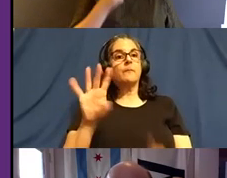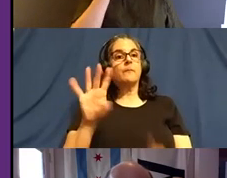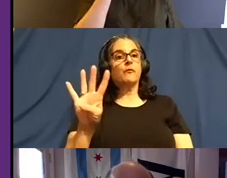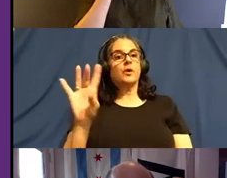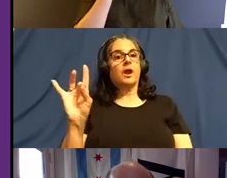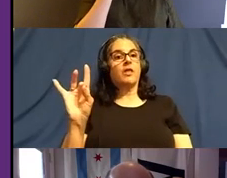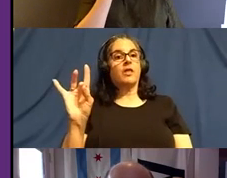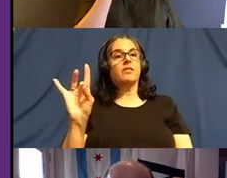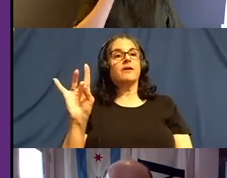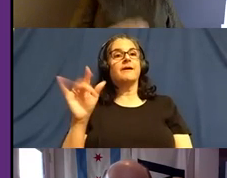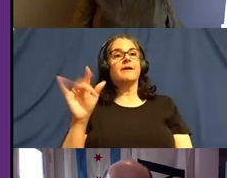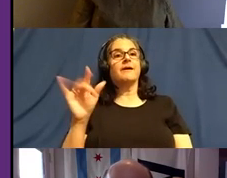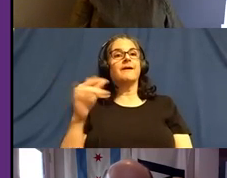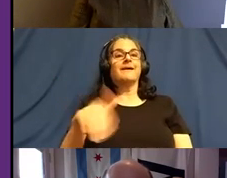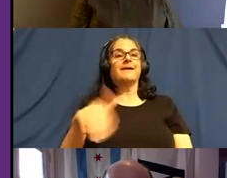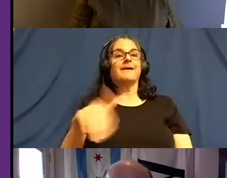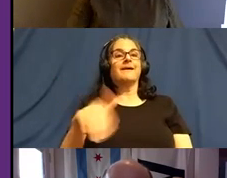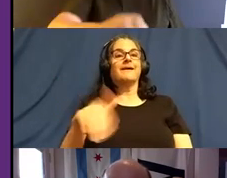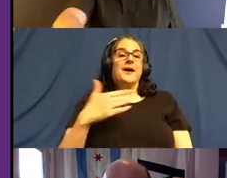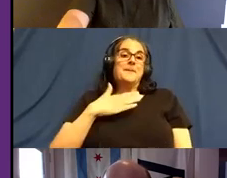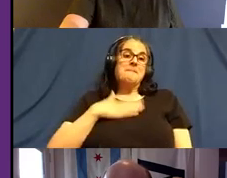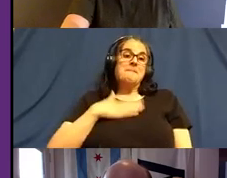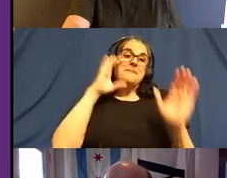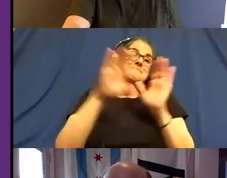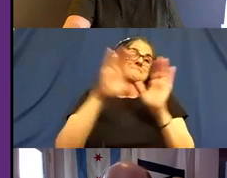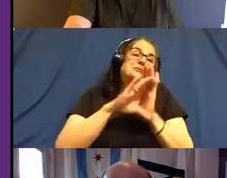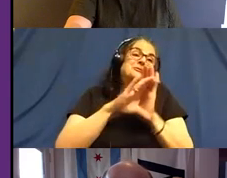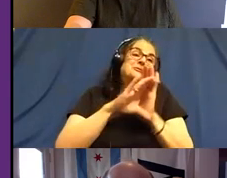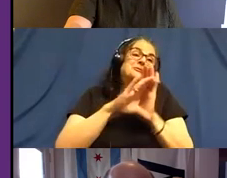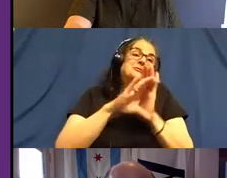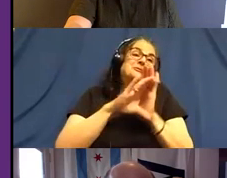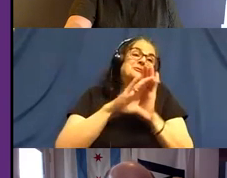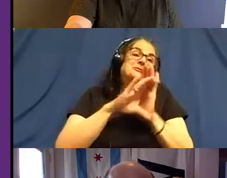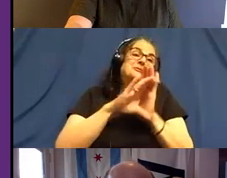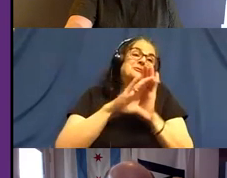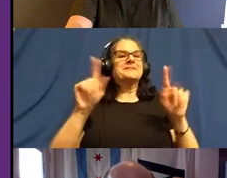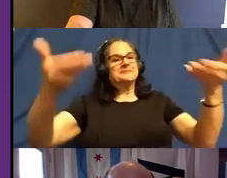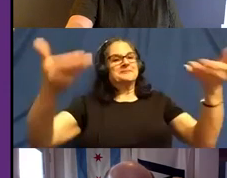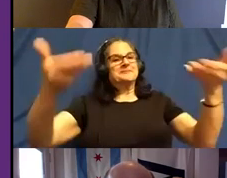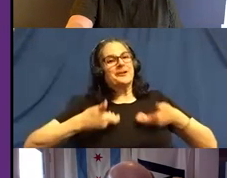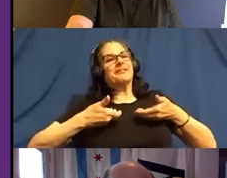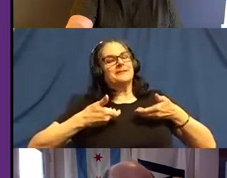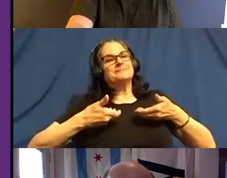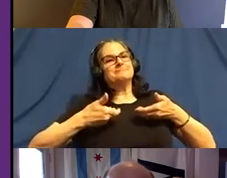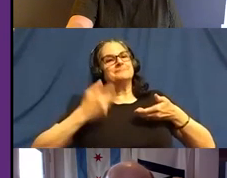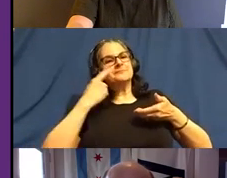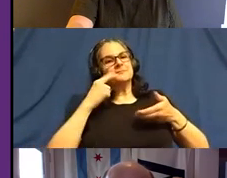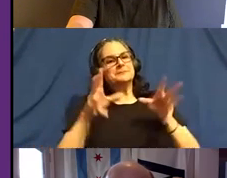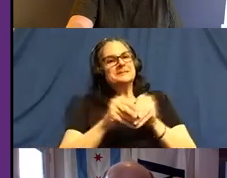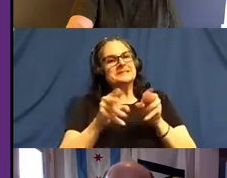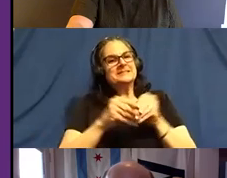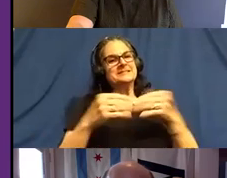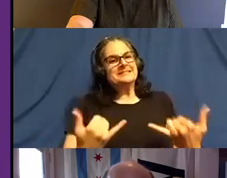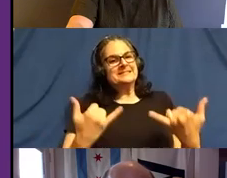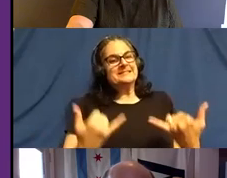my colleague Alderman Cappleman. I want to welcome everyone for this meeting tonight, and hope that all of you are being